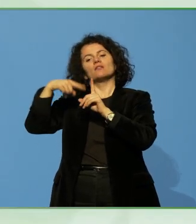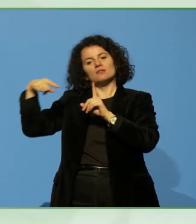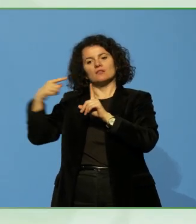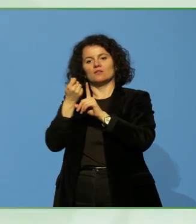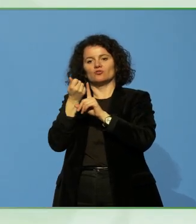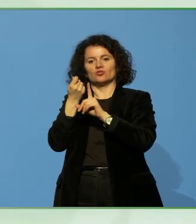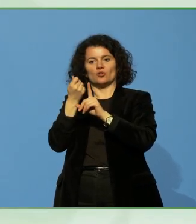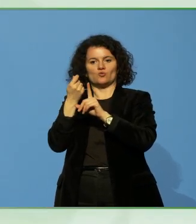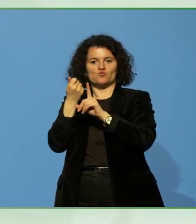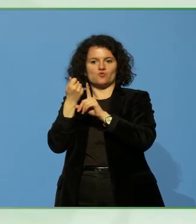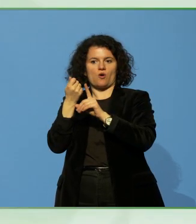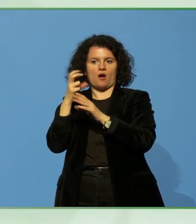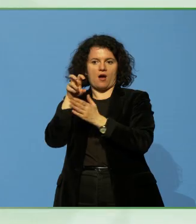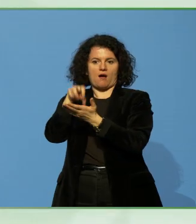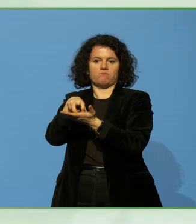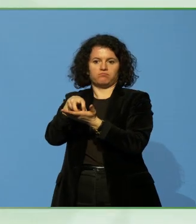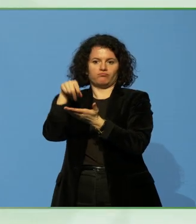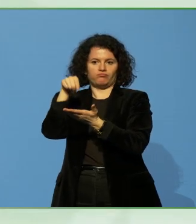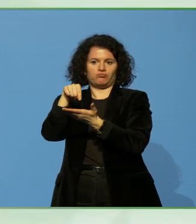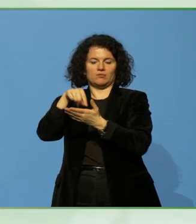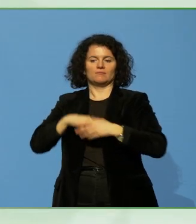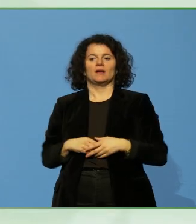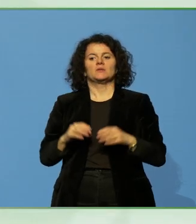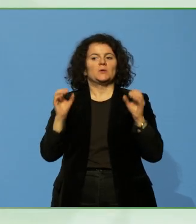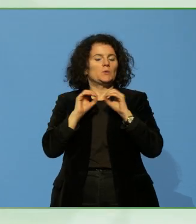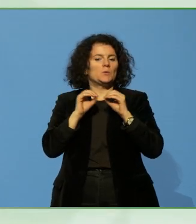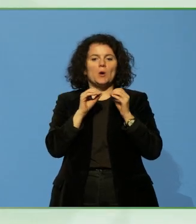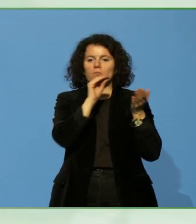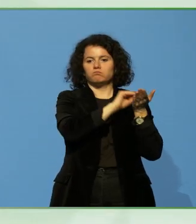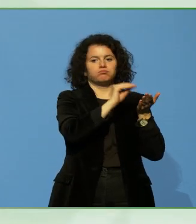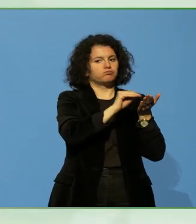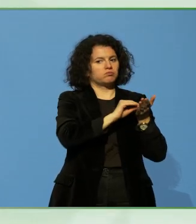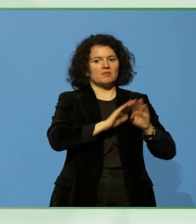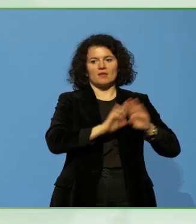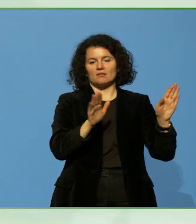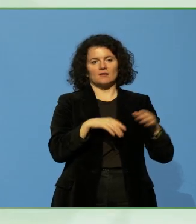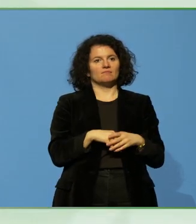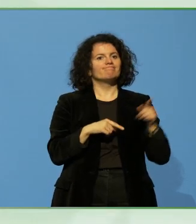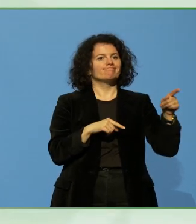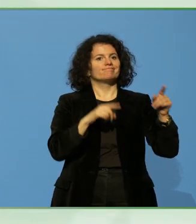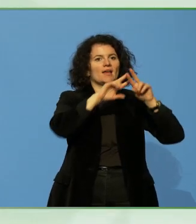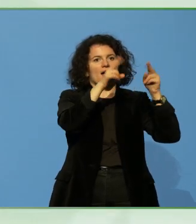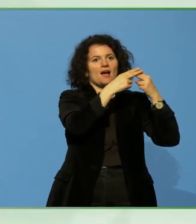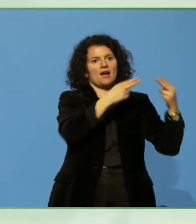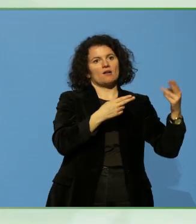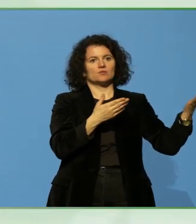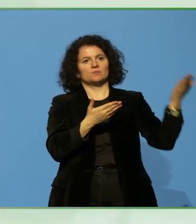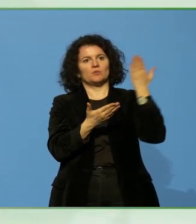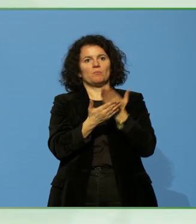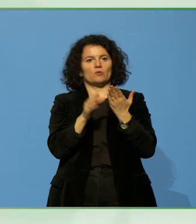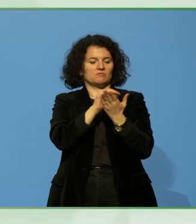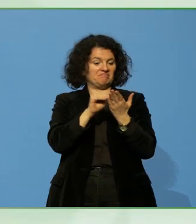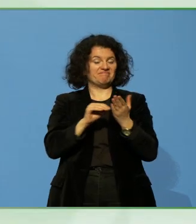standards. That is currently not in the proposal of the council, which is, I think, a